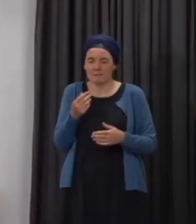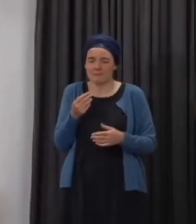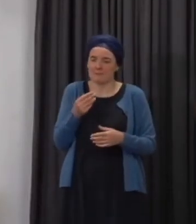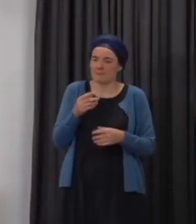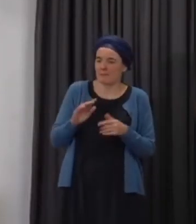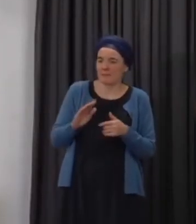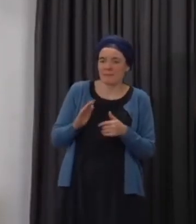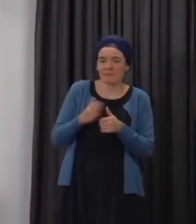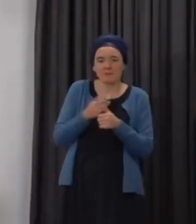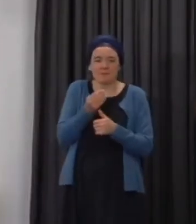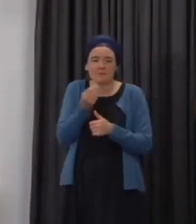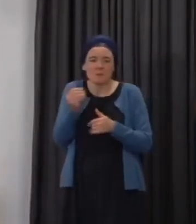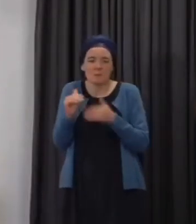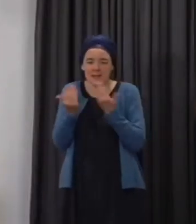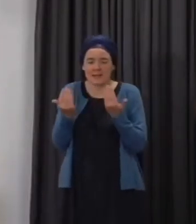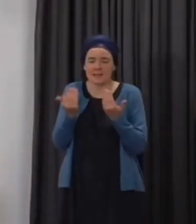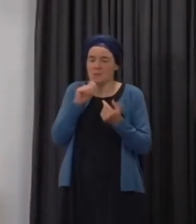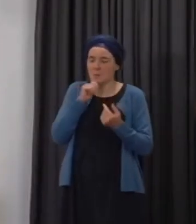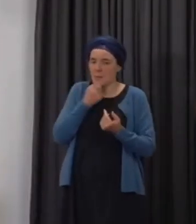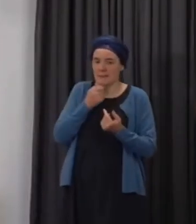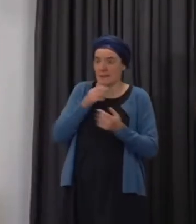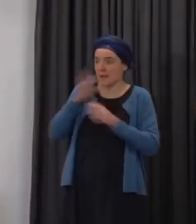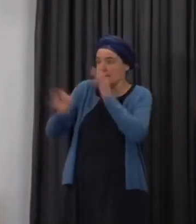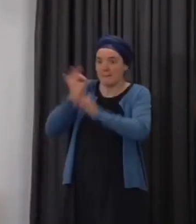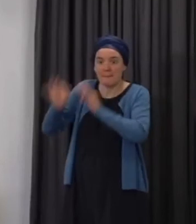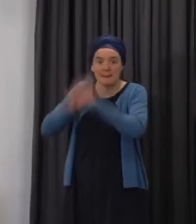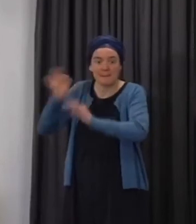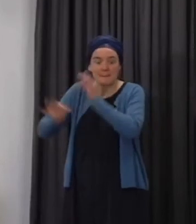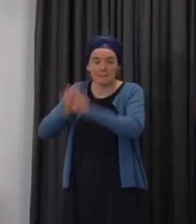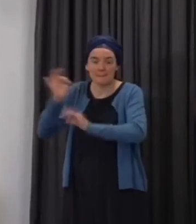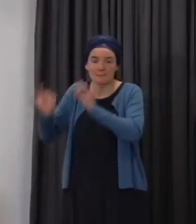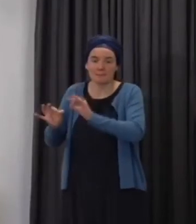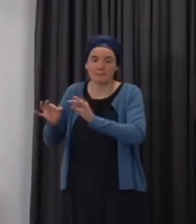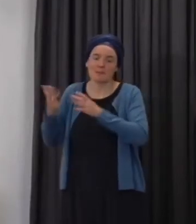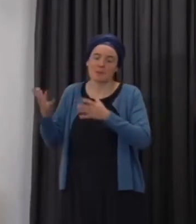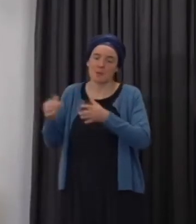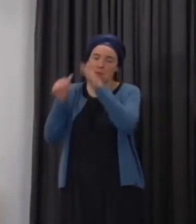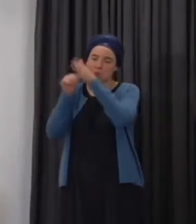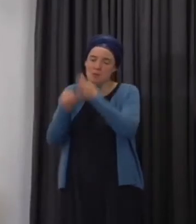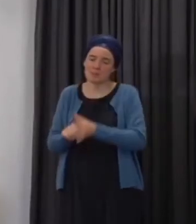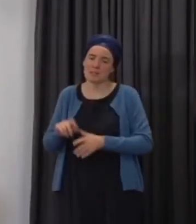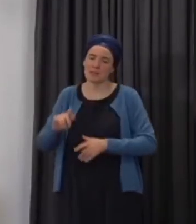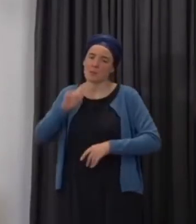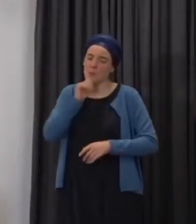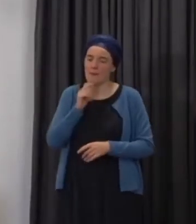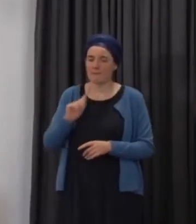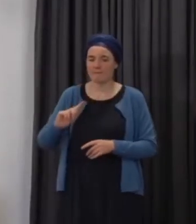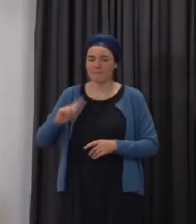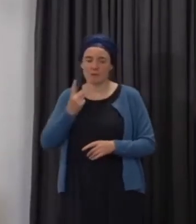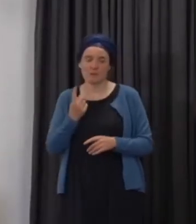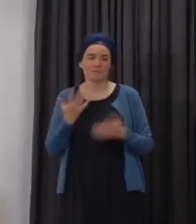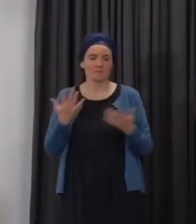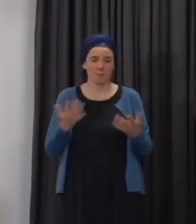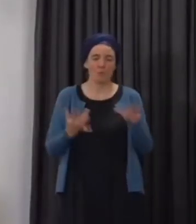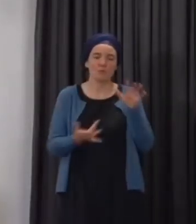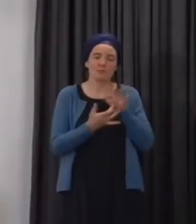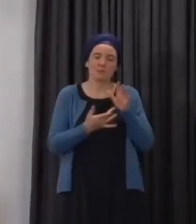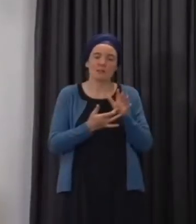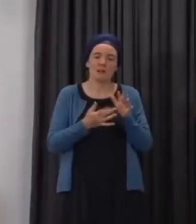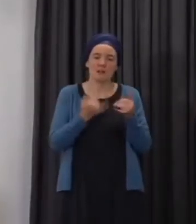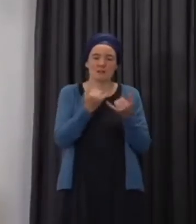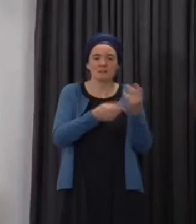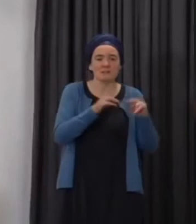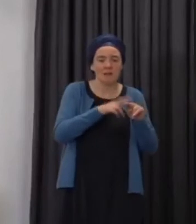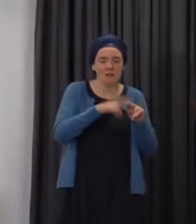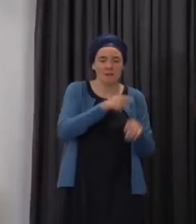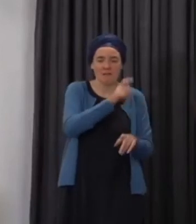government has confirmed that priority will be given to home testing kits for critical workers, and it will be working to further increase home testing